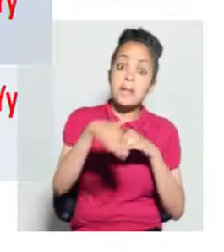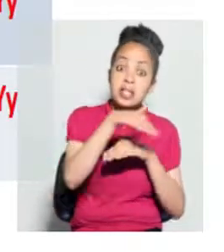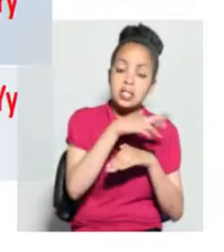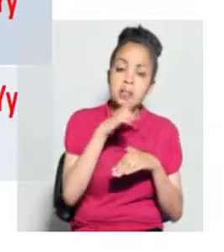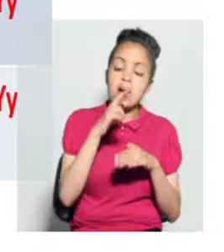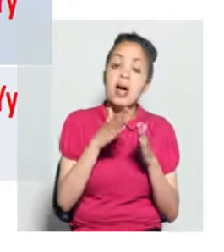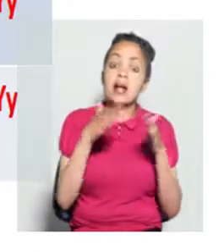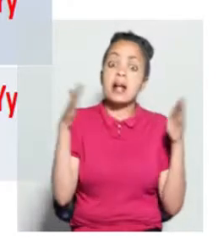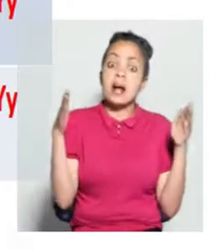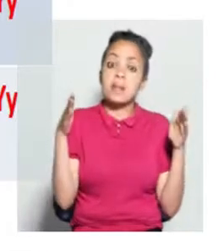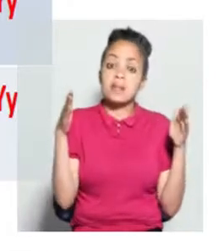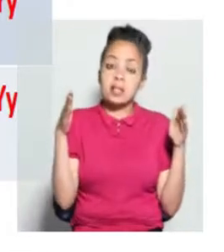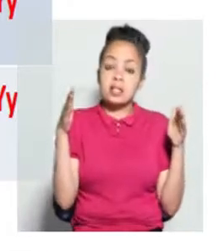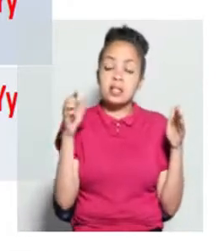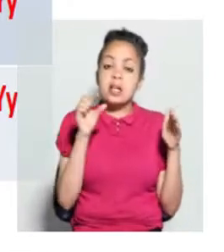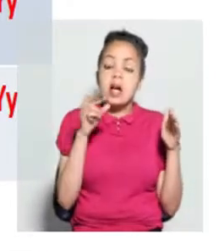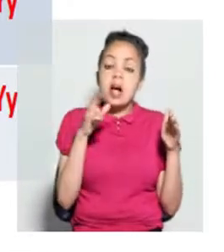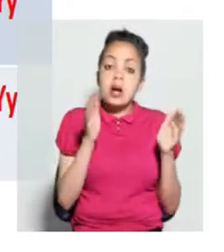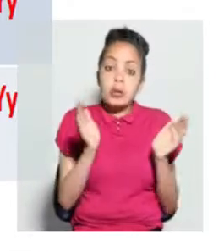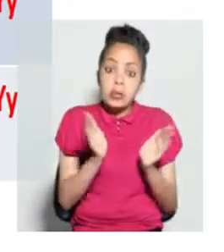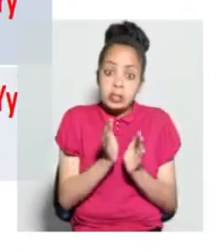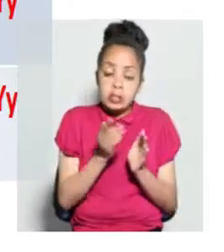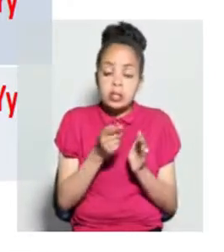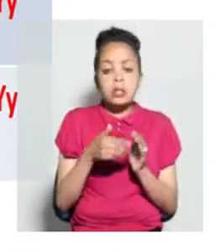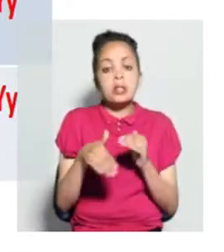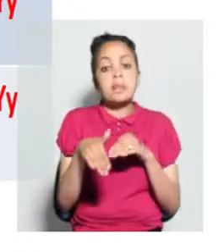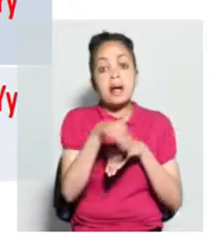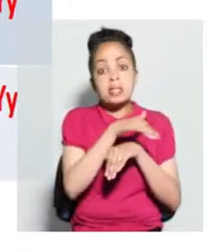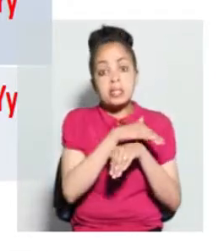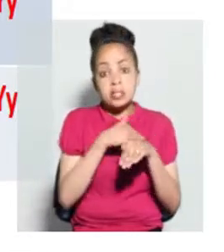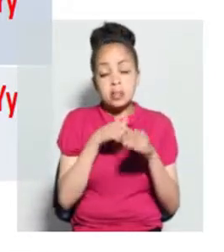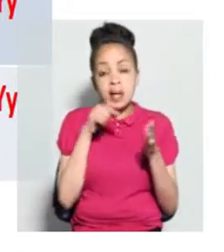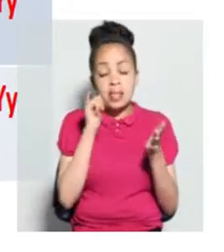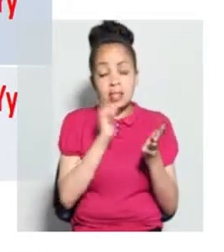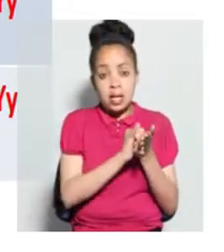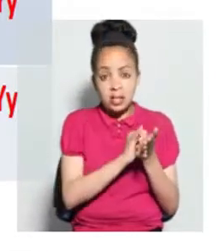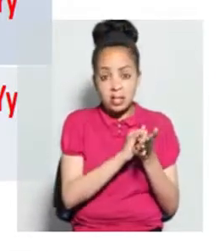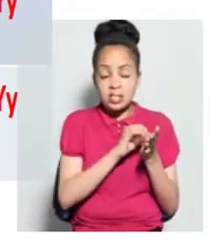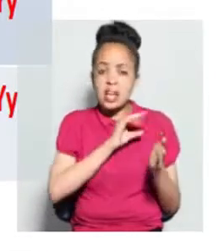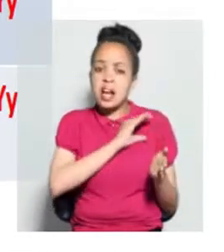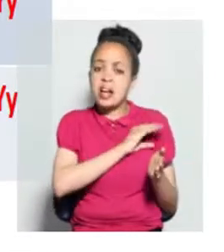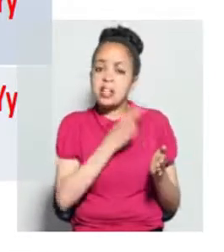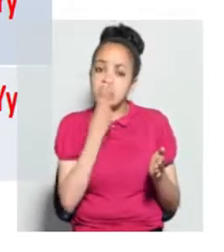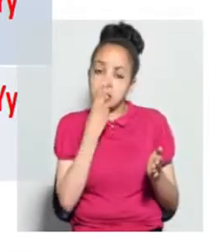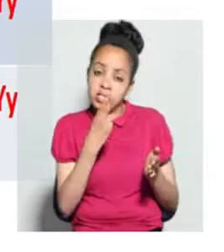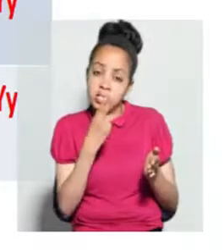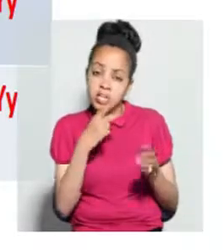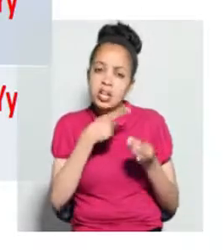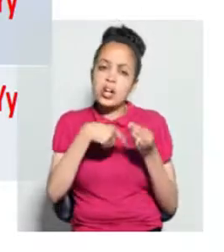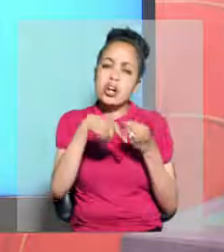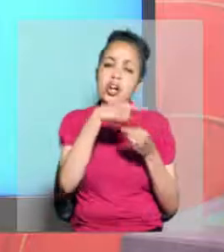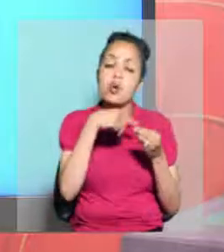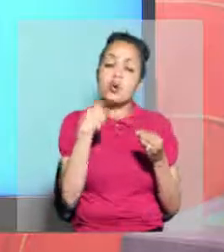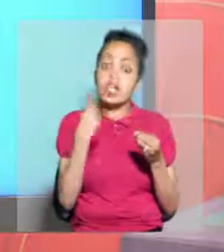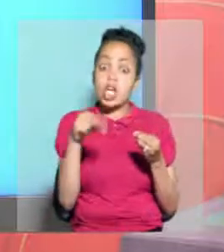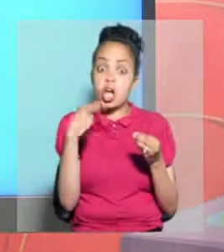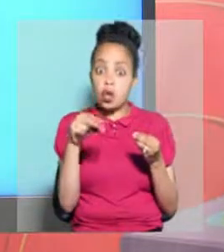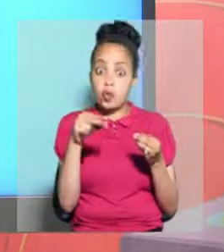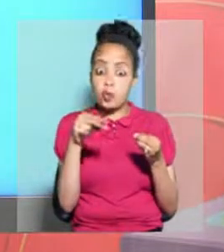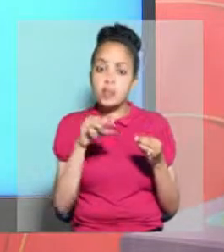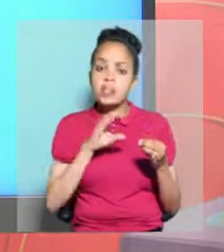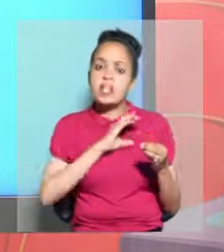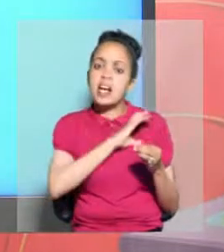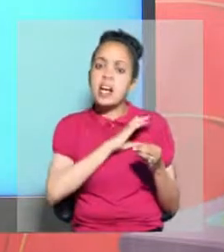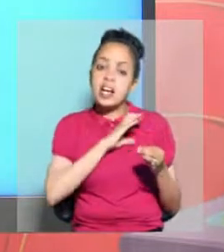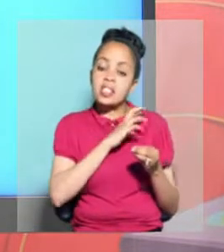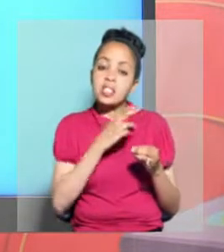capital. The character of Y small is become masked. By that, the character is said to be round yellow. The character